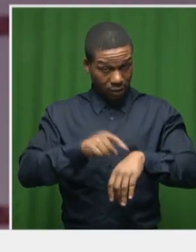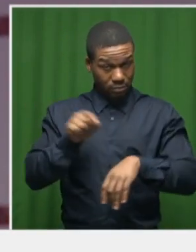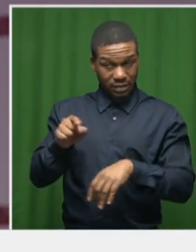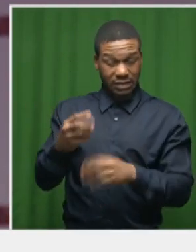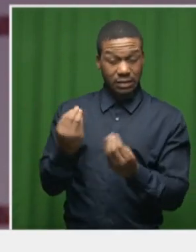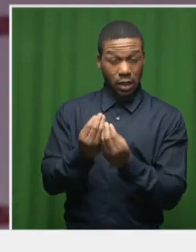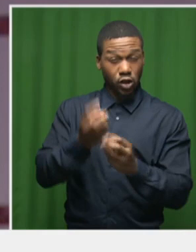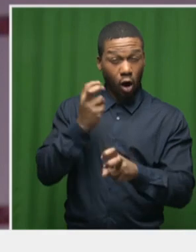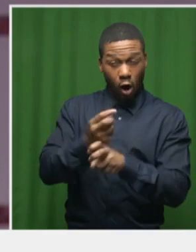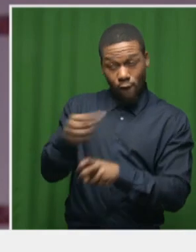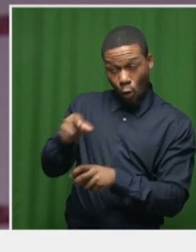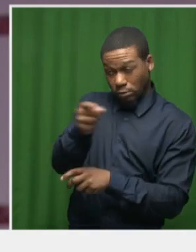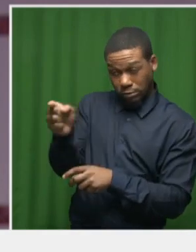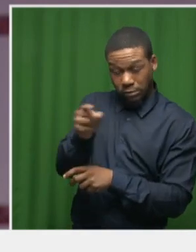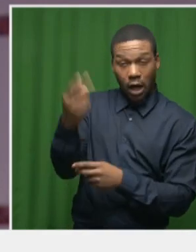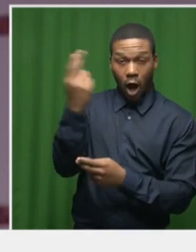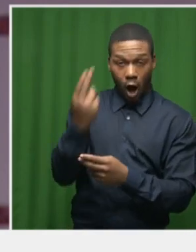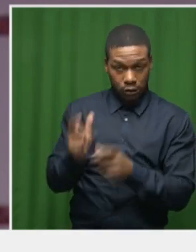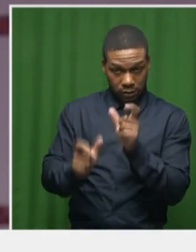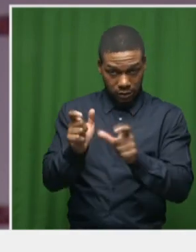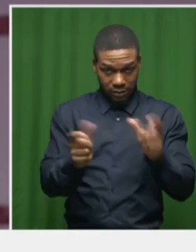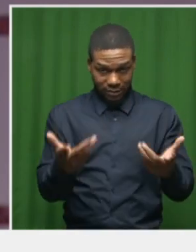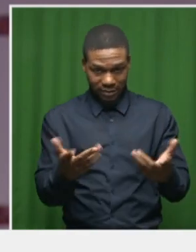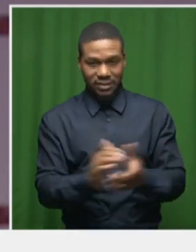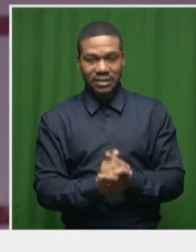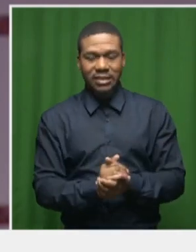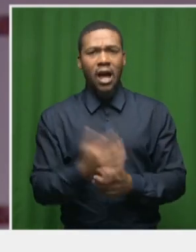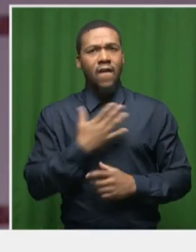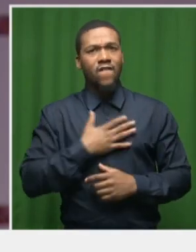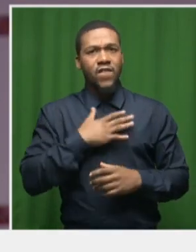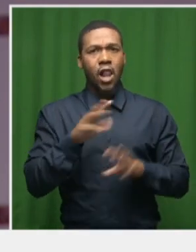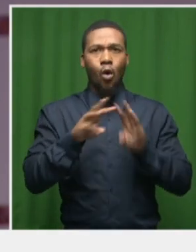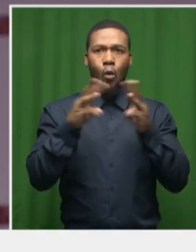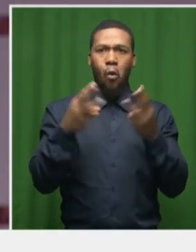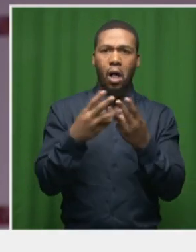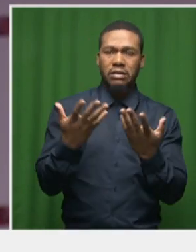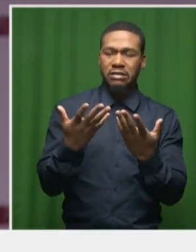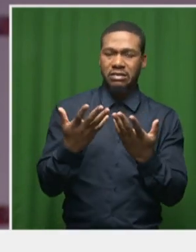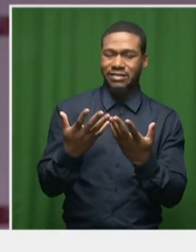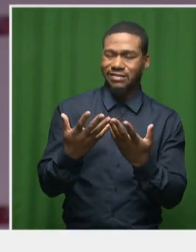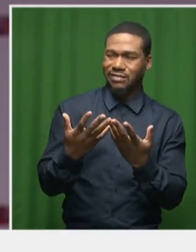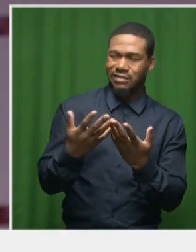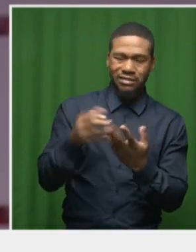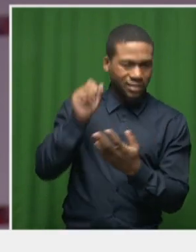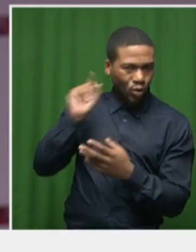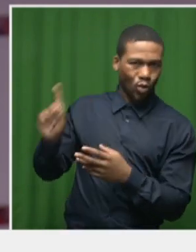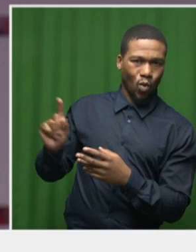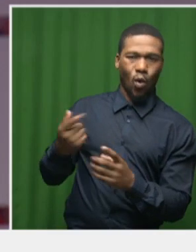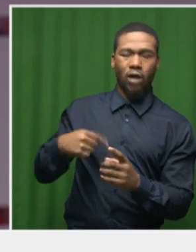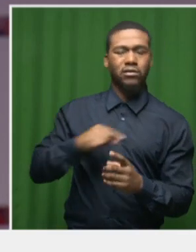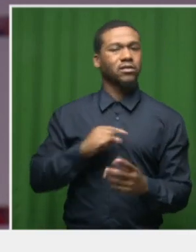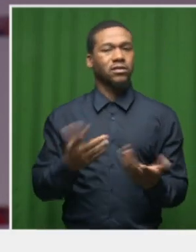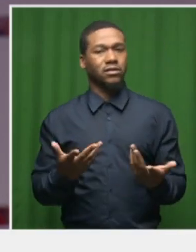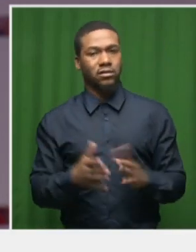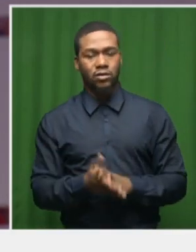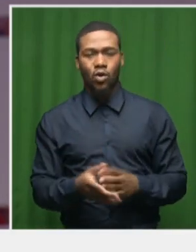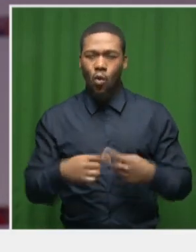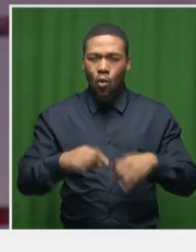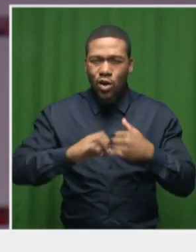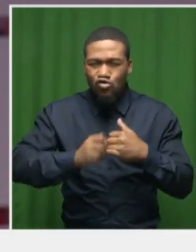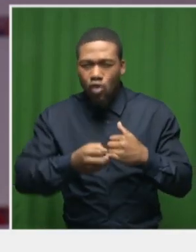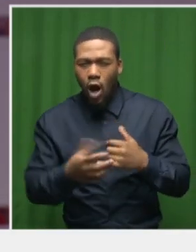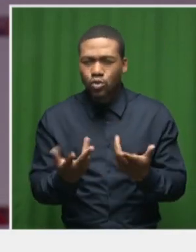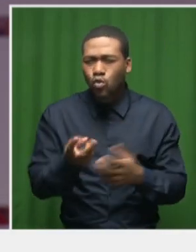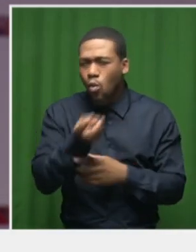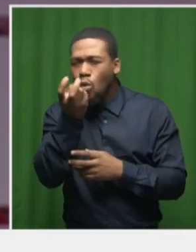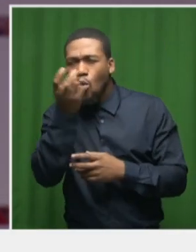very feeling kind of a little bit abandoned by the world. So what we decided to do was get together all the spaces we could find in the